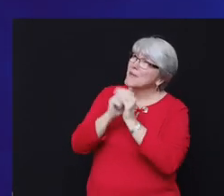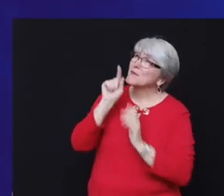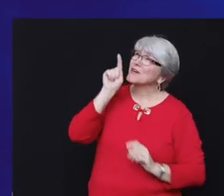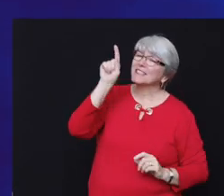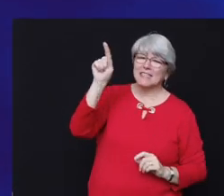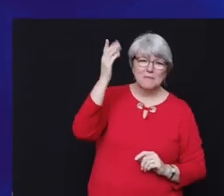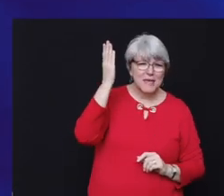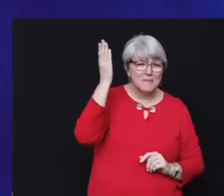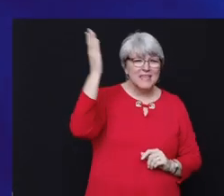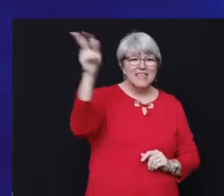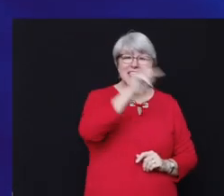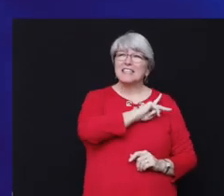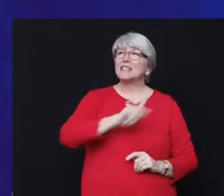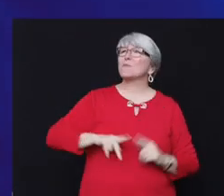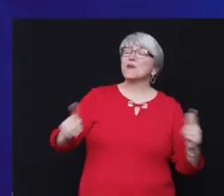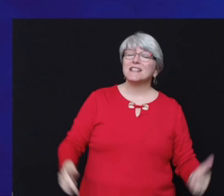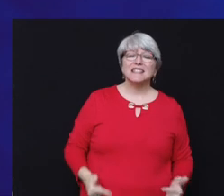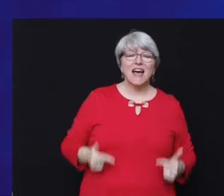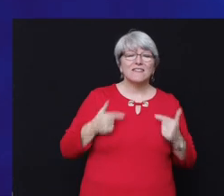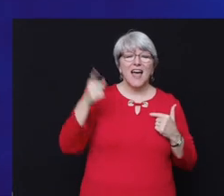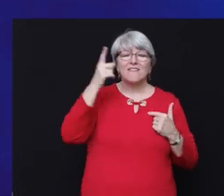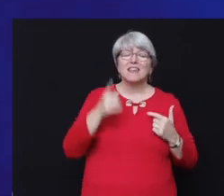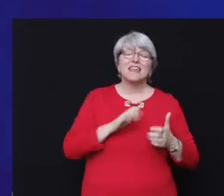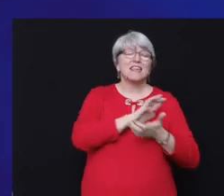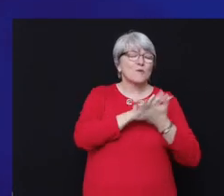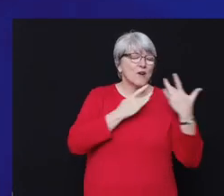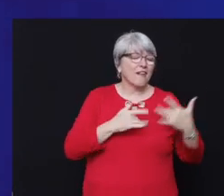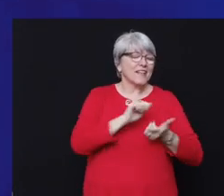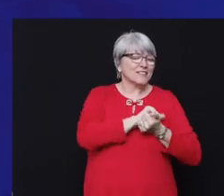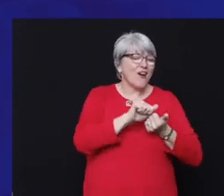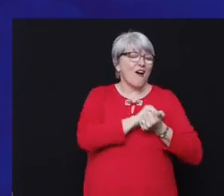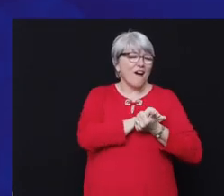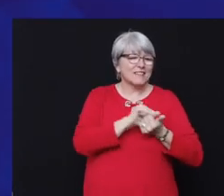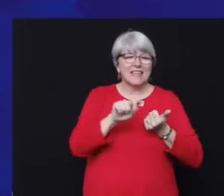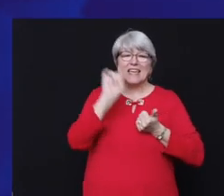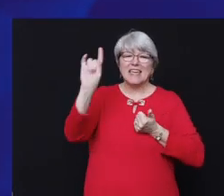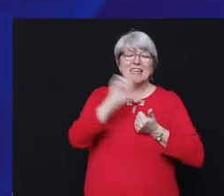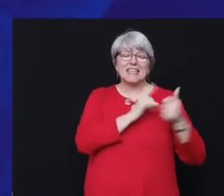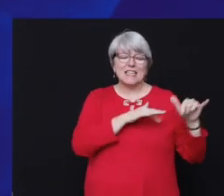Come and worship Him, He's the Prince of Life. He will cleanse our